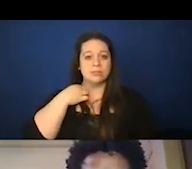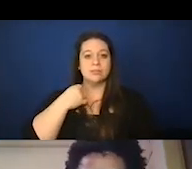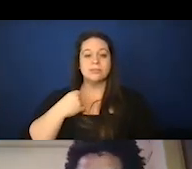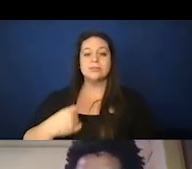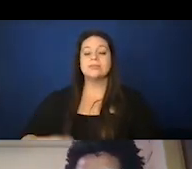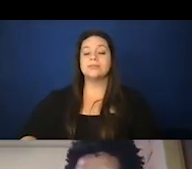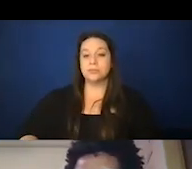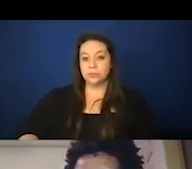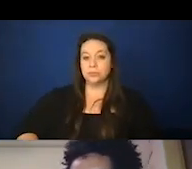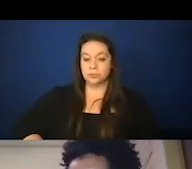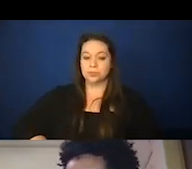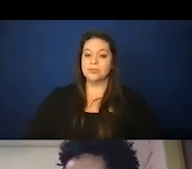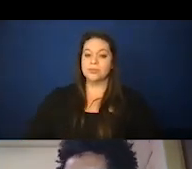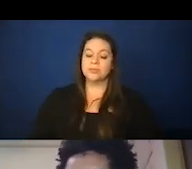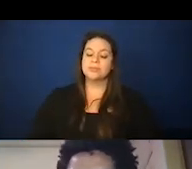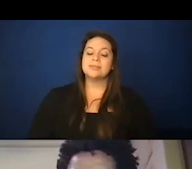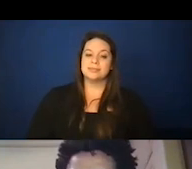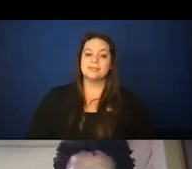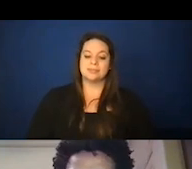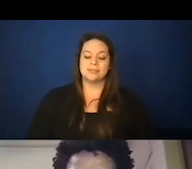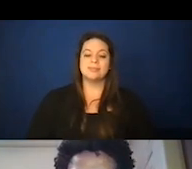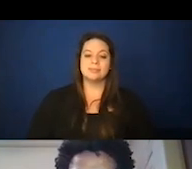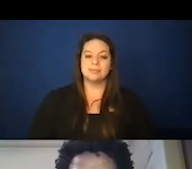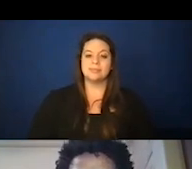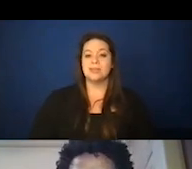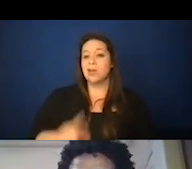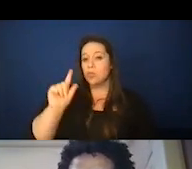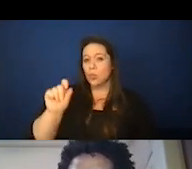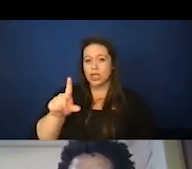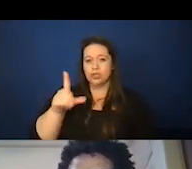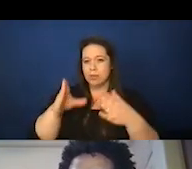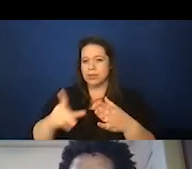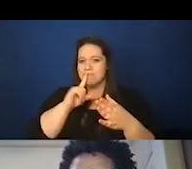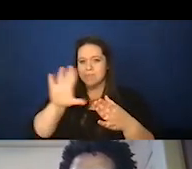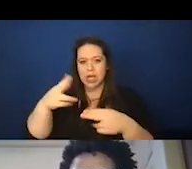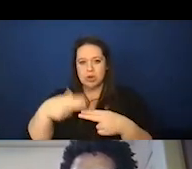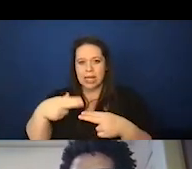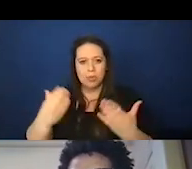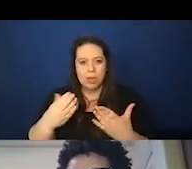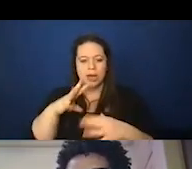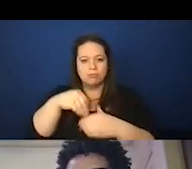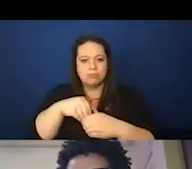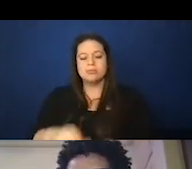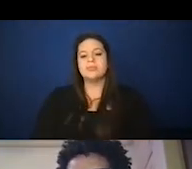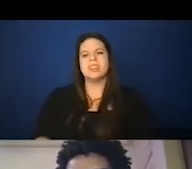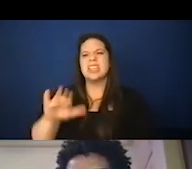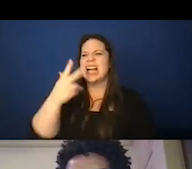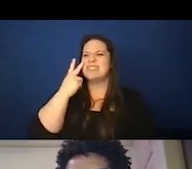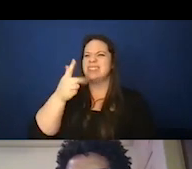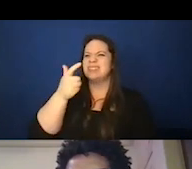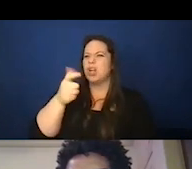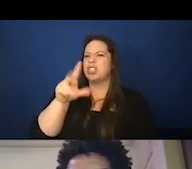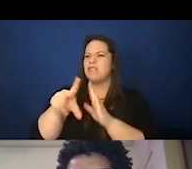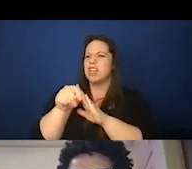Yep, we had a question from an anonymous attendee just asking about having seen a video on social